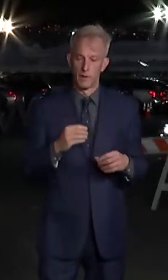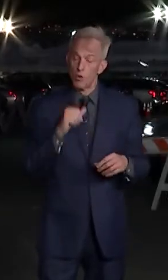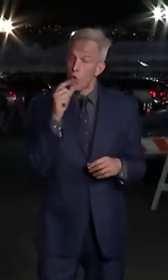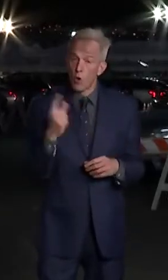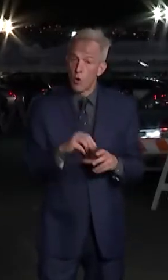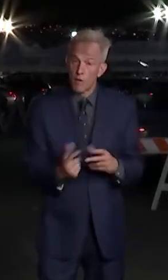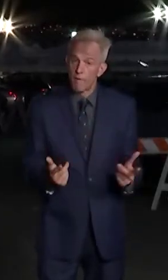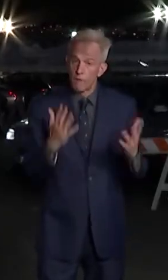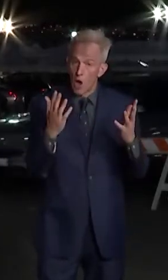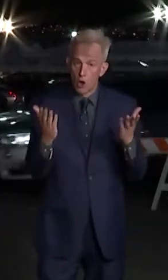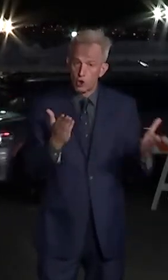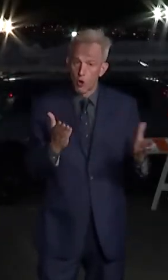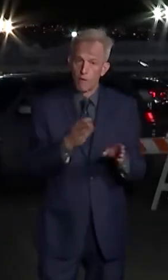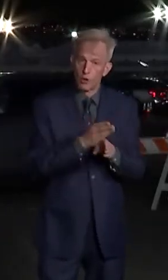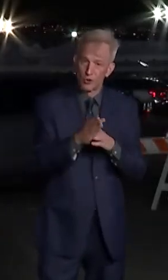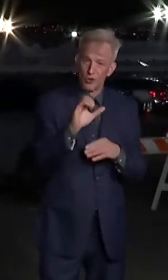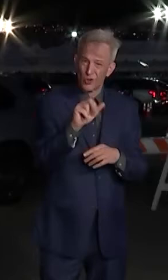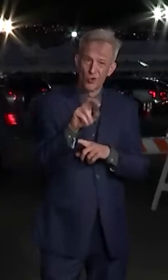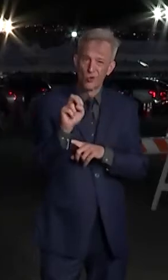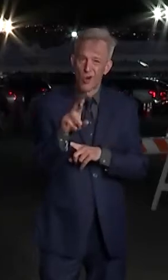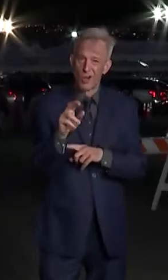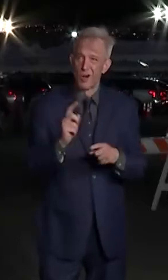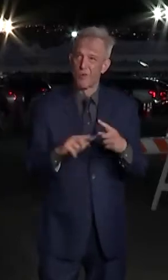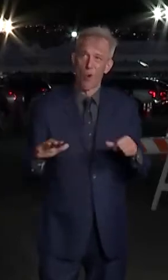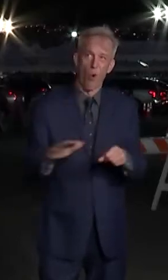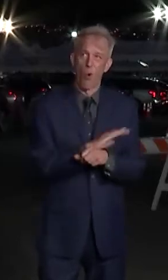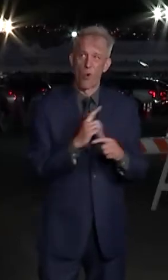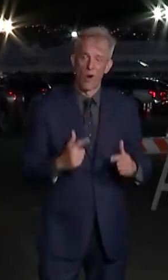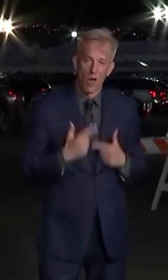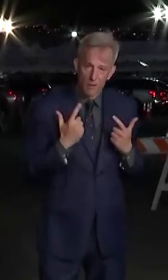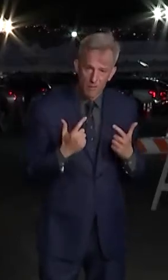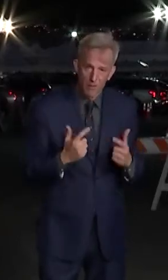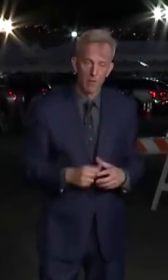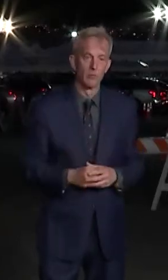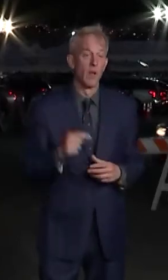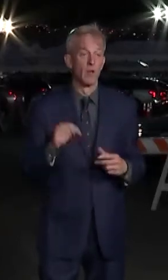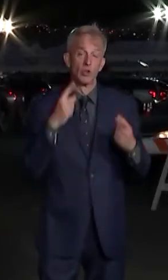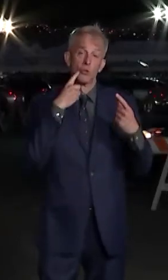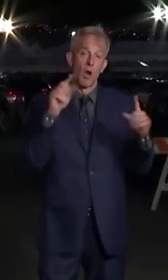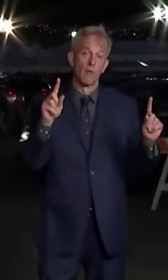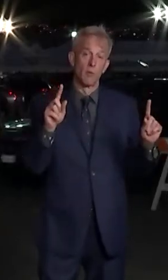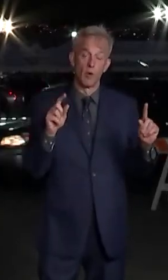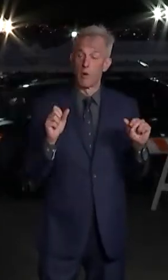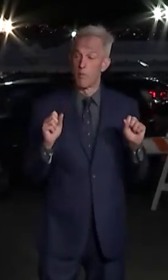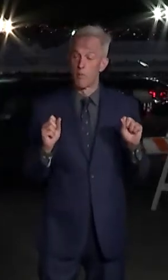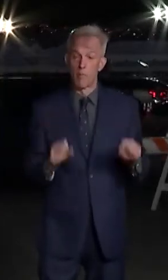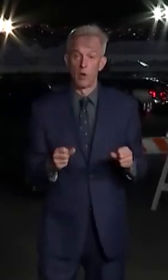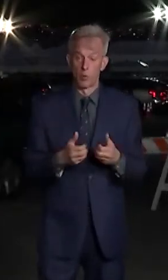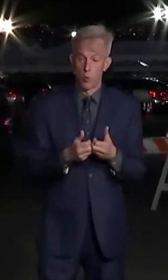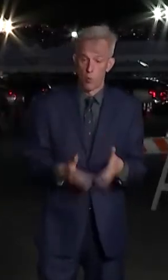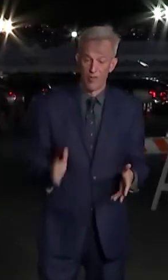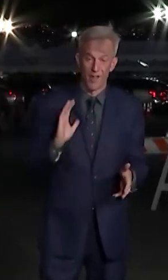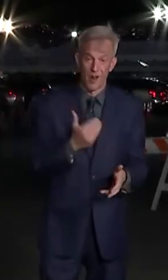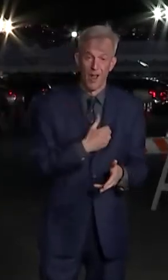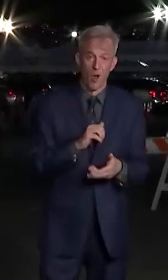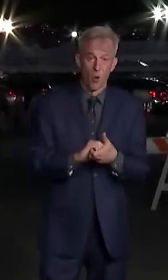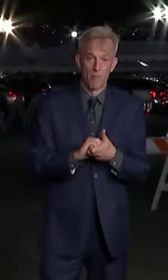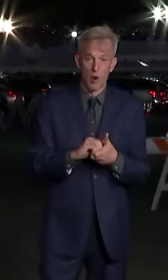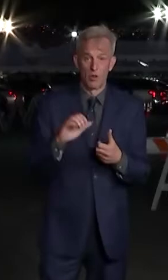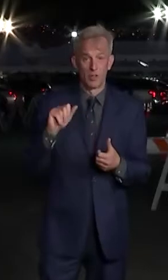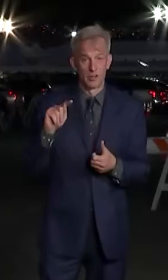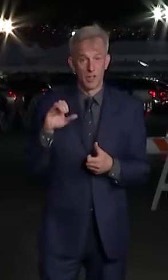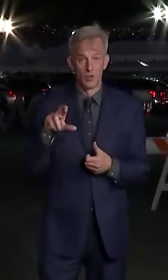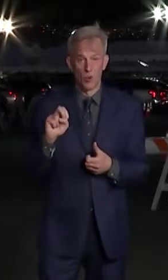service careers, but in our lifetimes. This accomplishment would not be possible without our partners at